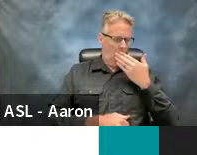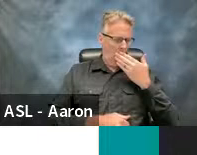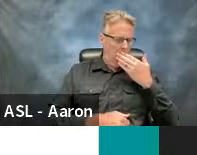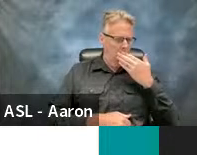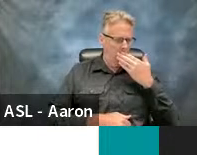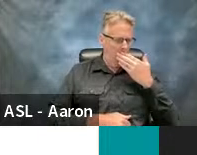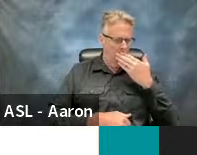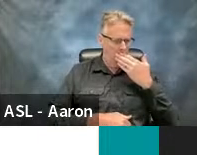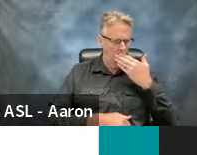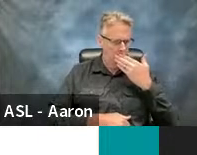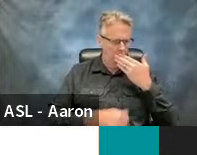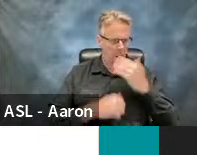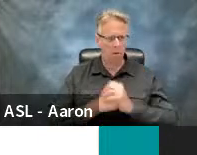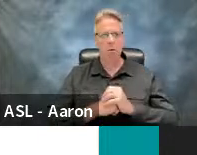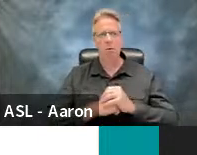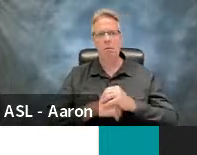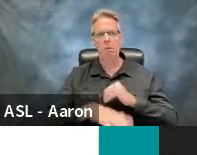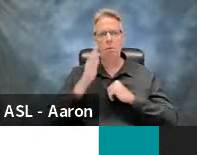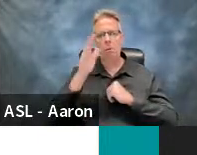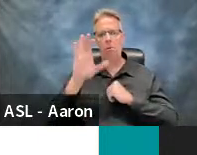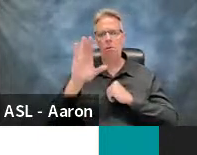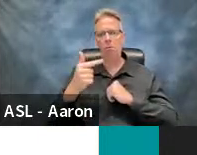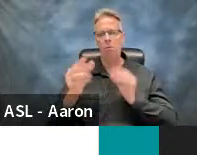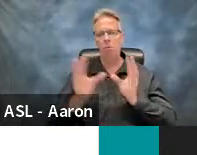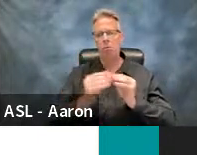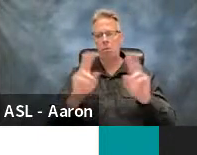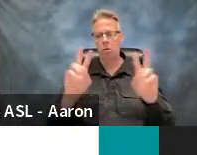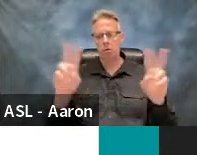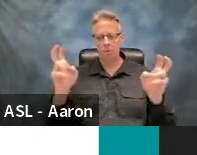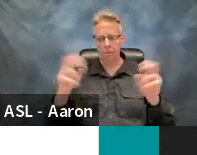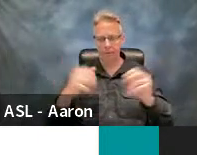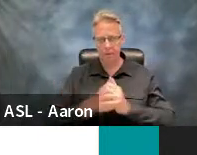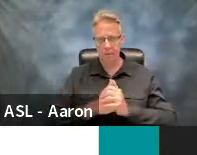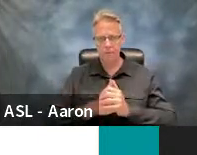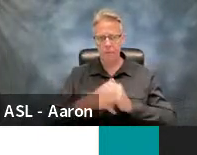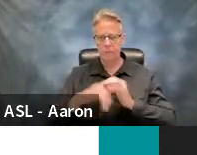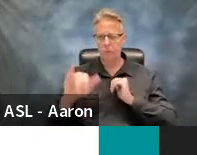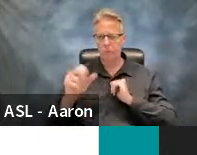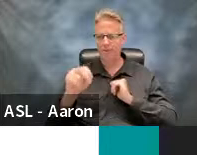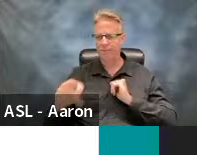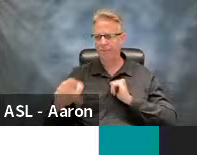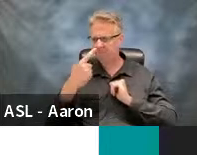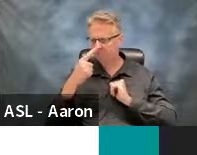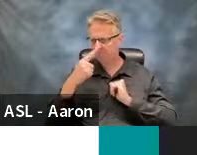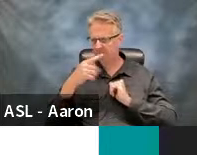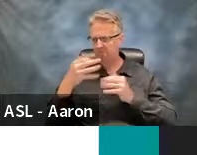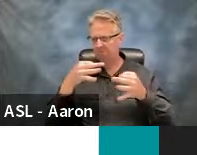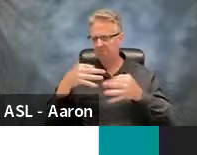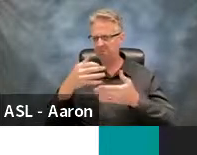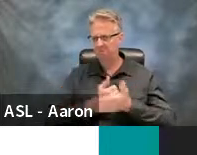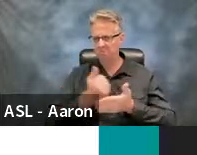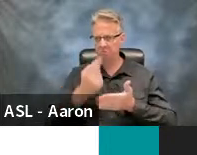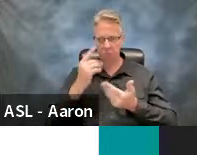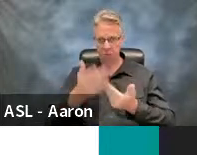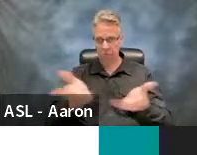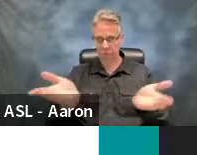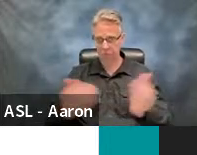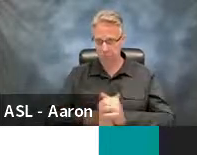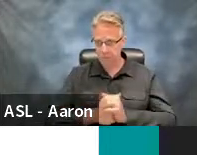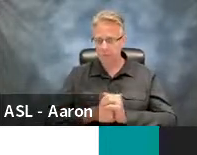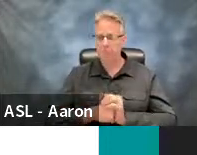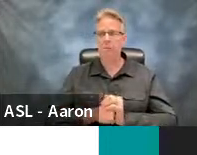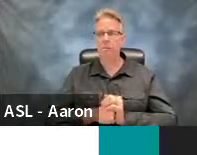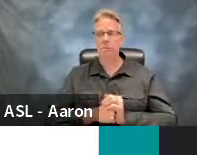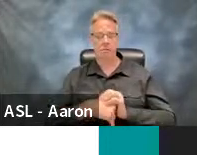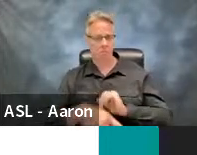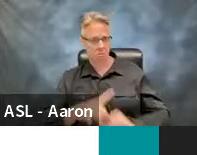Just in terms of future CAG meeting topics, Jason, you want to just review these real quickly for folks?